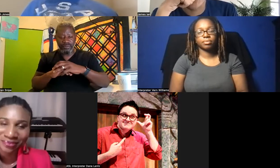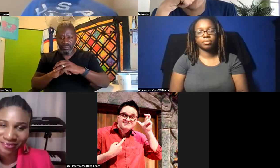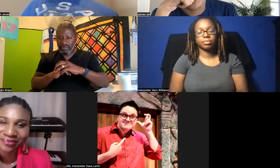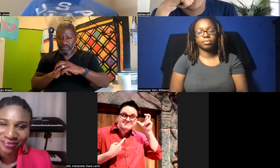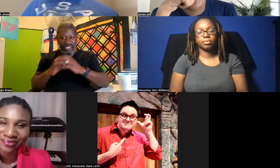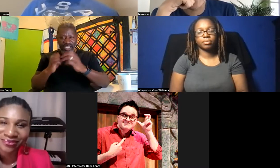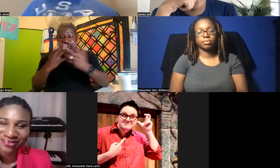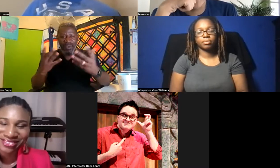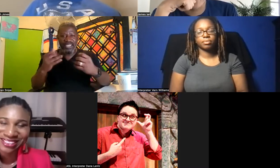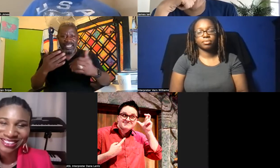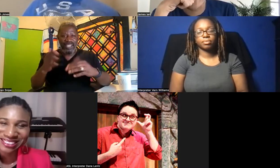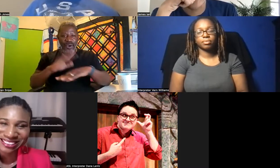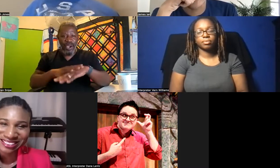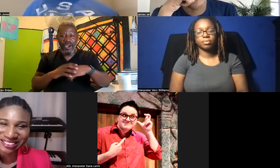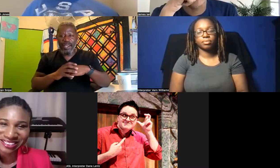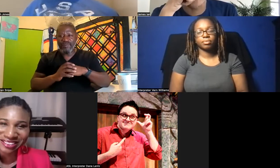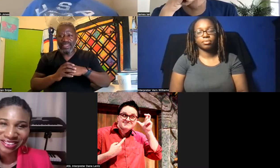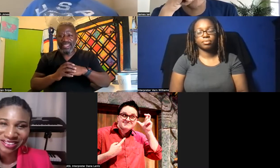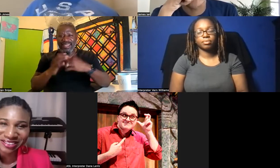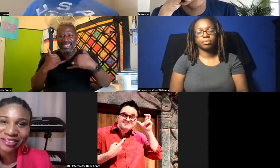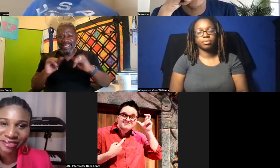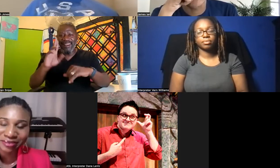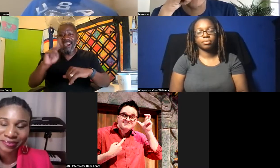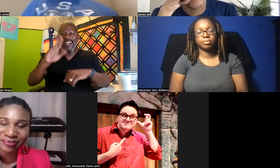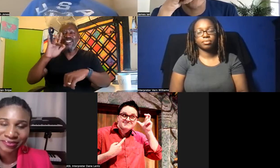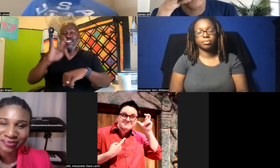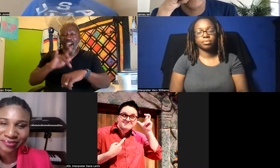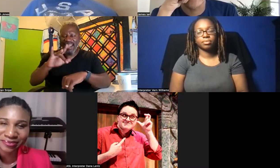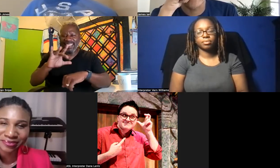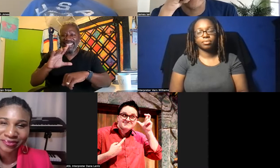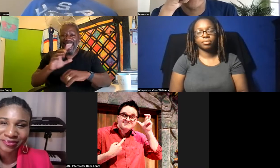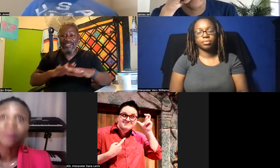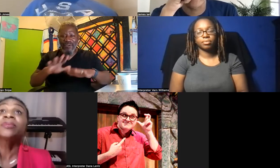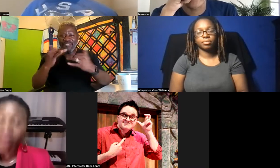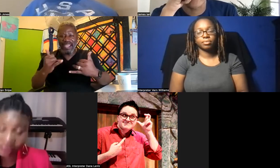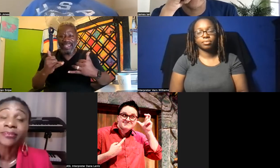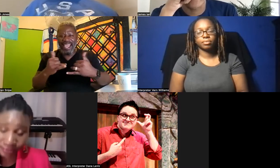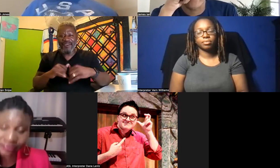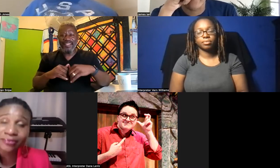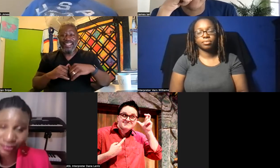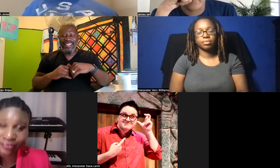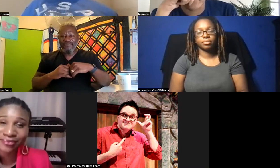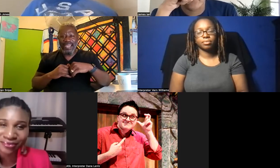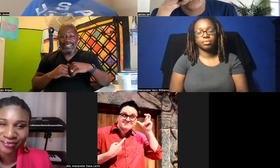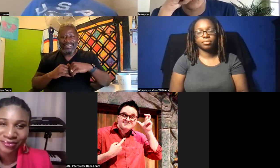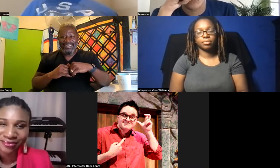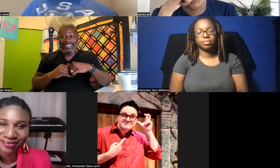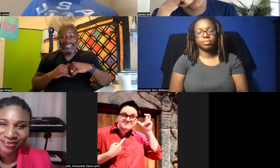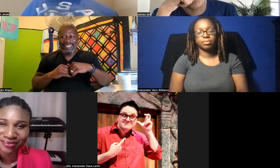so there's so much that's still going on, and it's still uncharted territories right now.